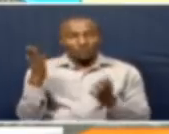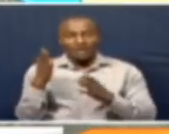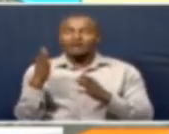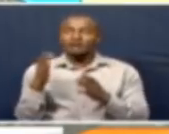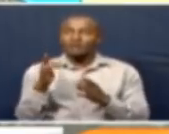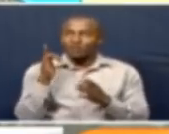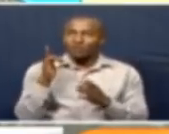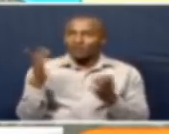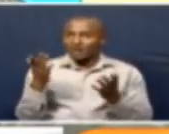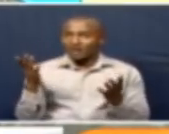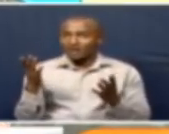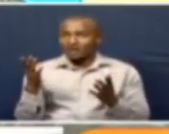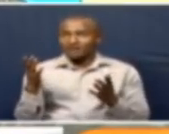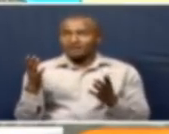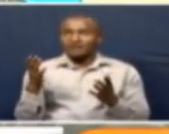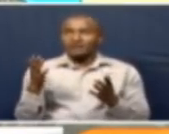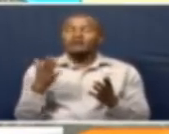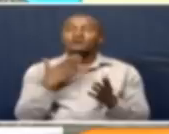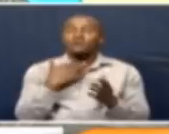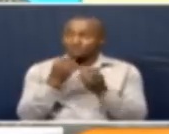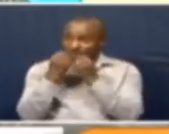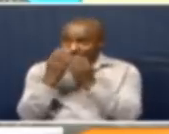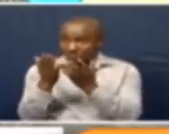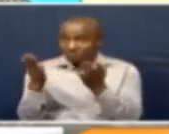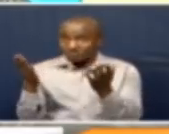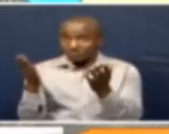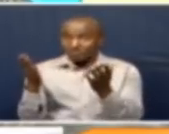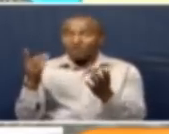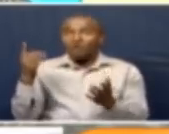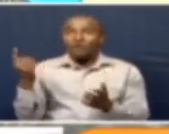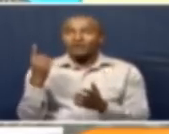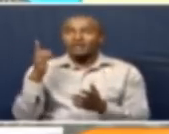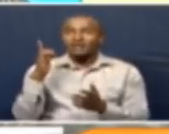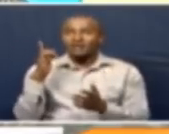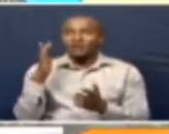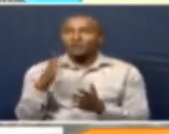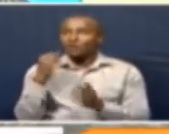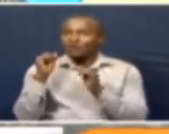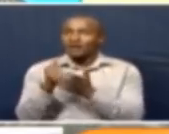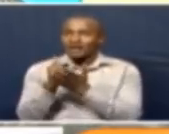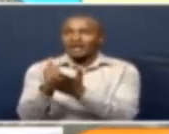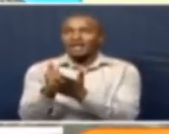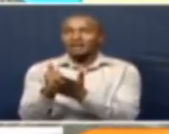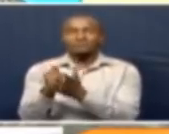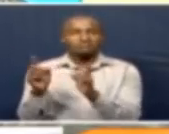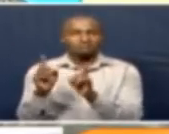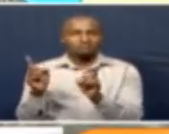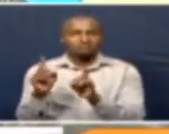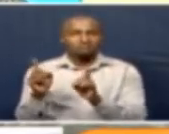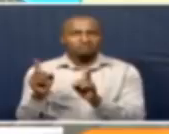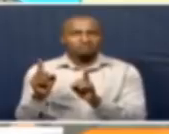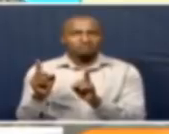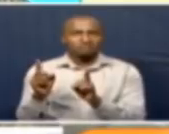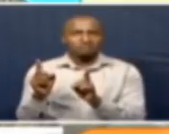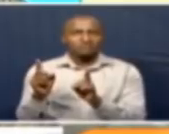Yeah. In any case, I just want to sensitize them. It is not only lawyers that can give basic legal advice. We